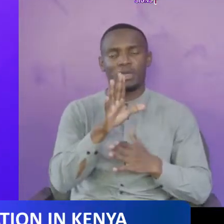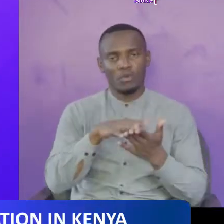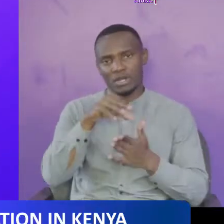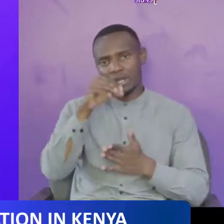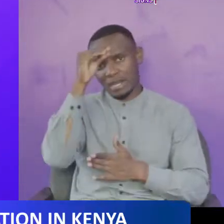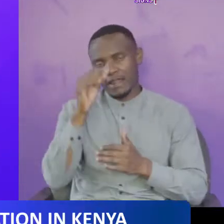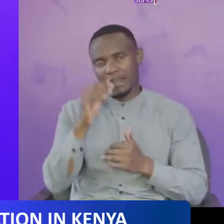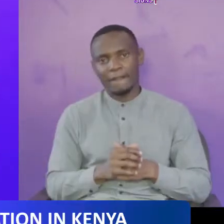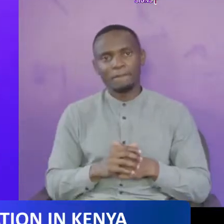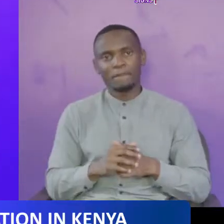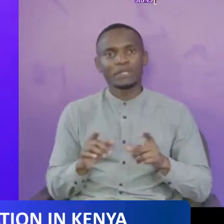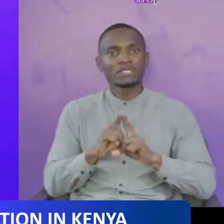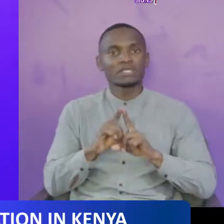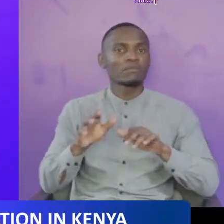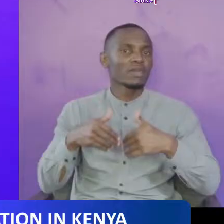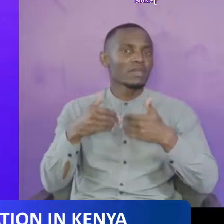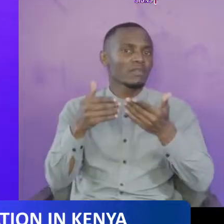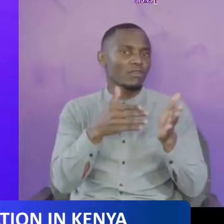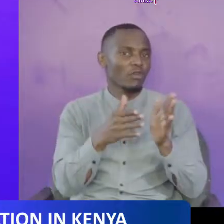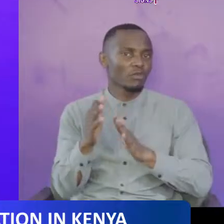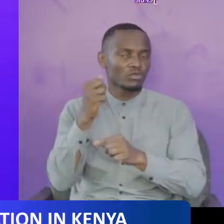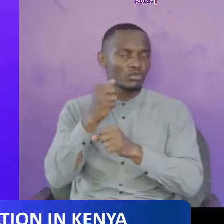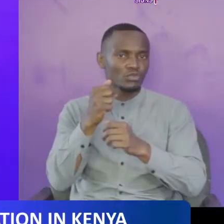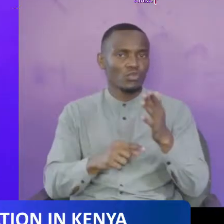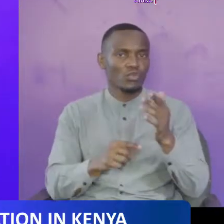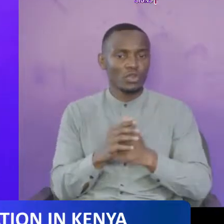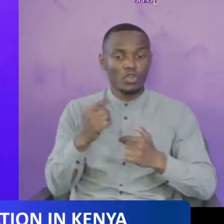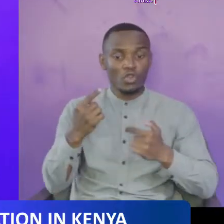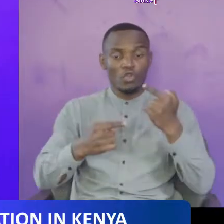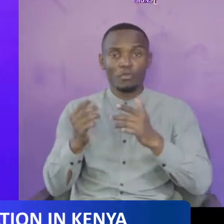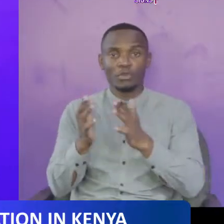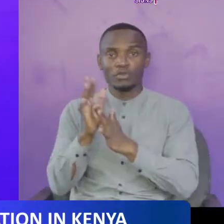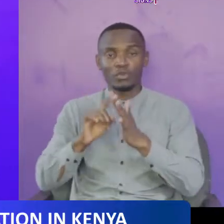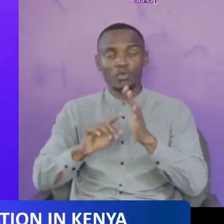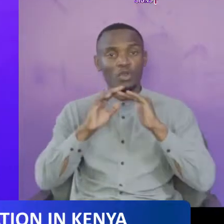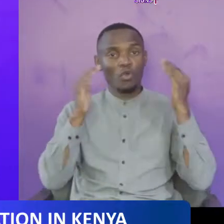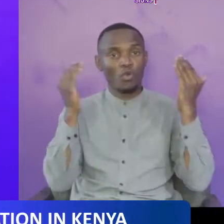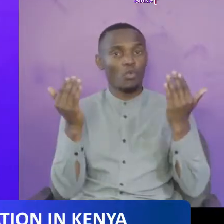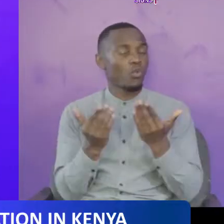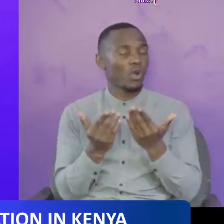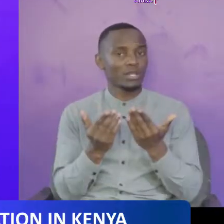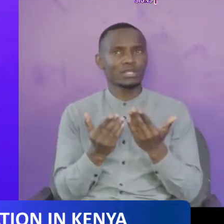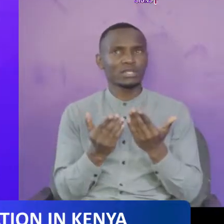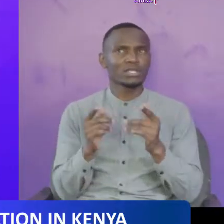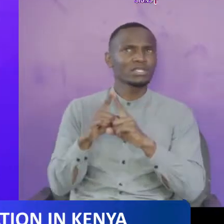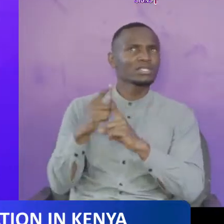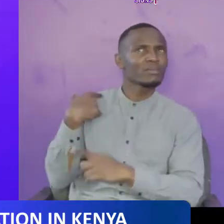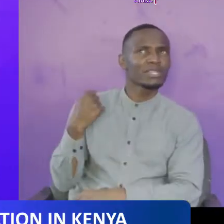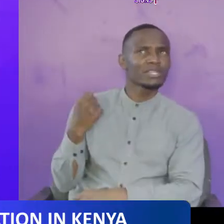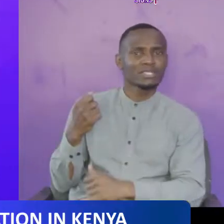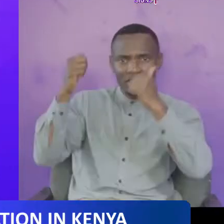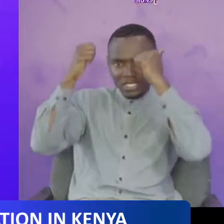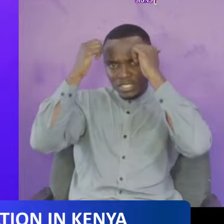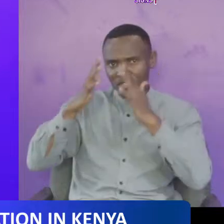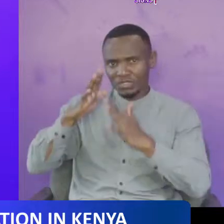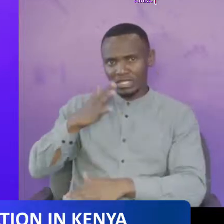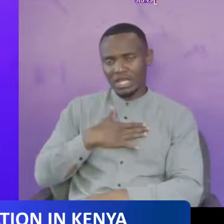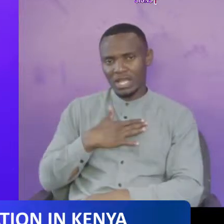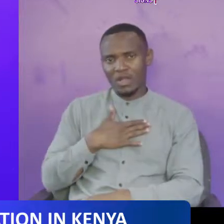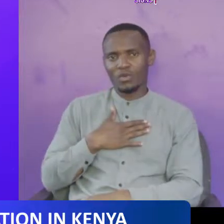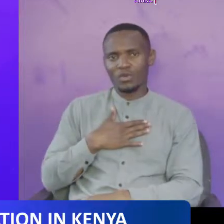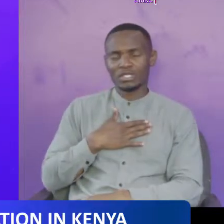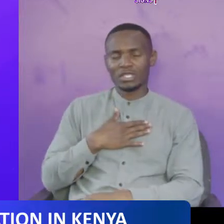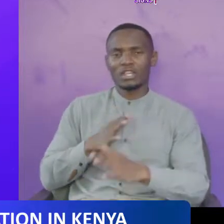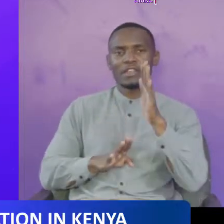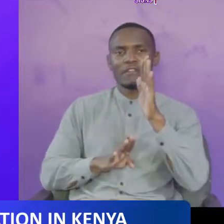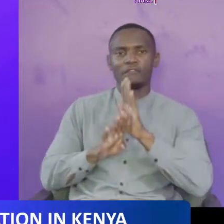them opportunities to compete with worldwide. Like the other day, St. Paulians won, they came up with an innovation. We had 5